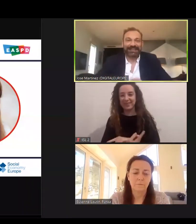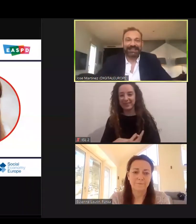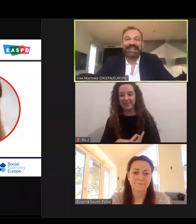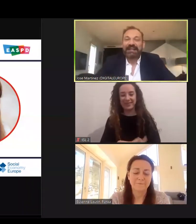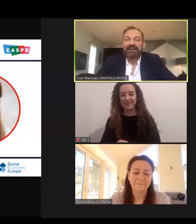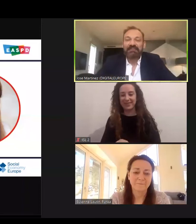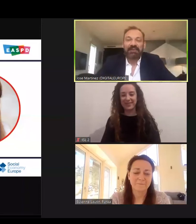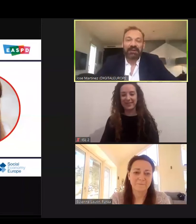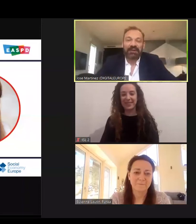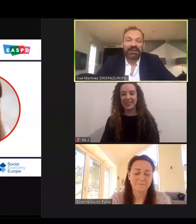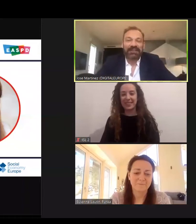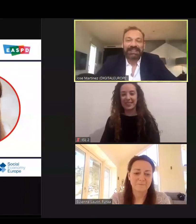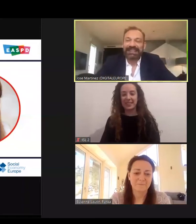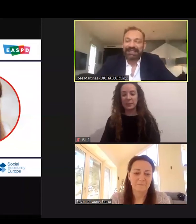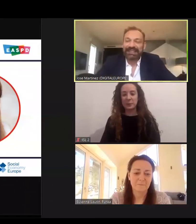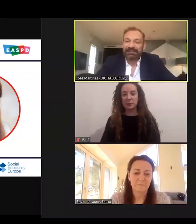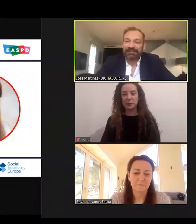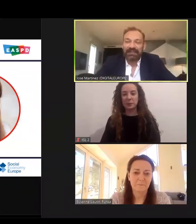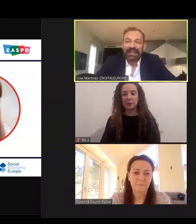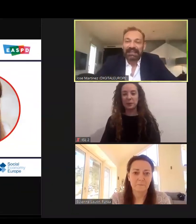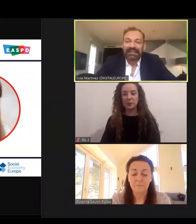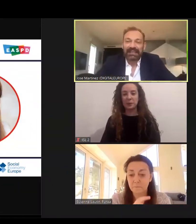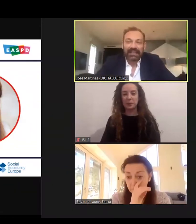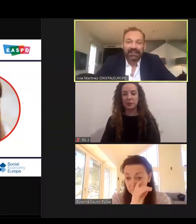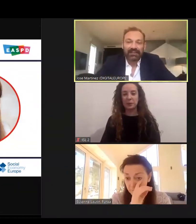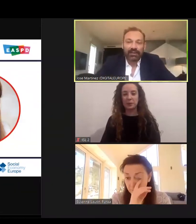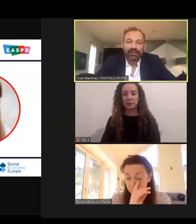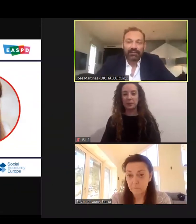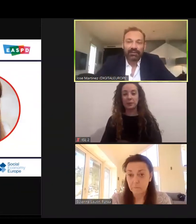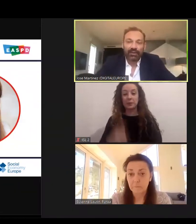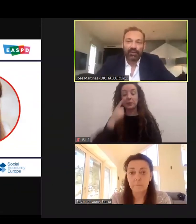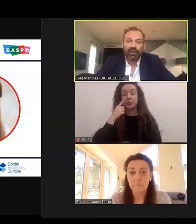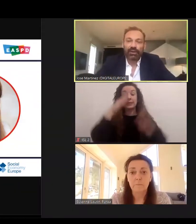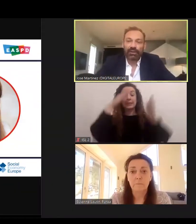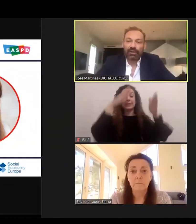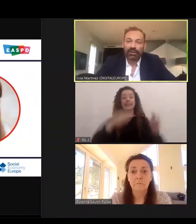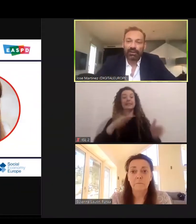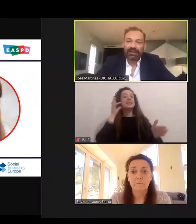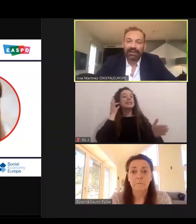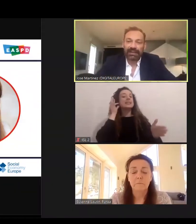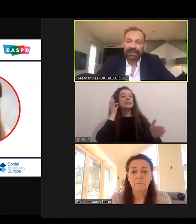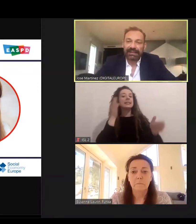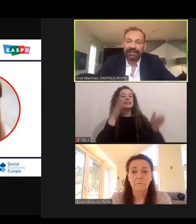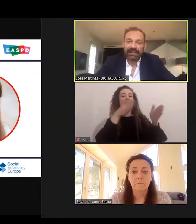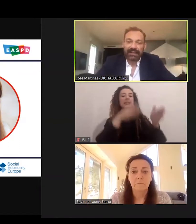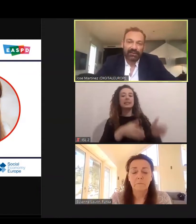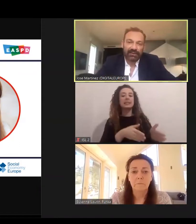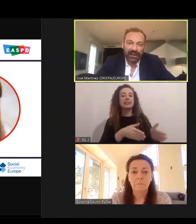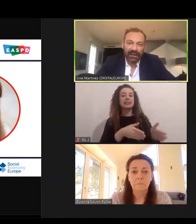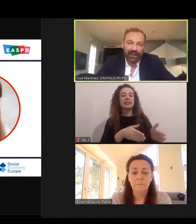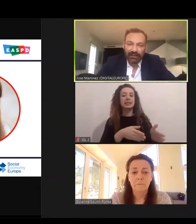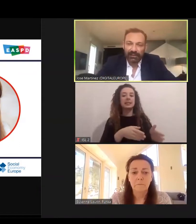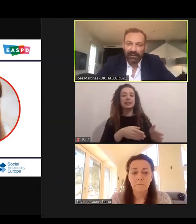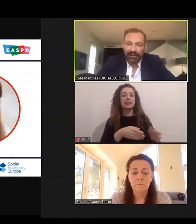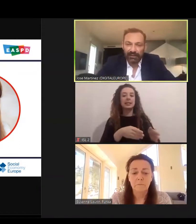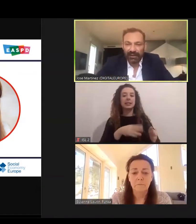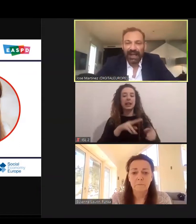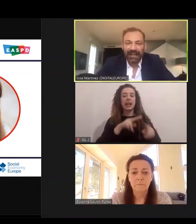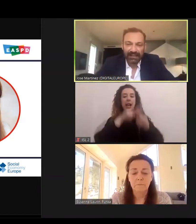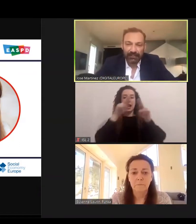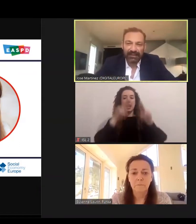the agenda. Sorry. And go to Susana. Our next speaker is Susana